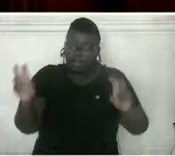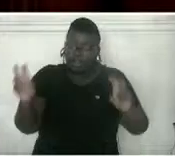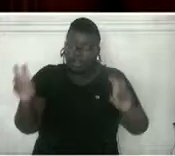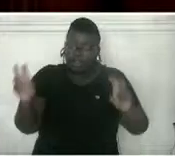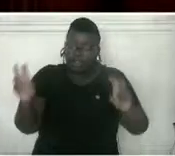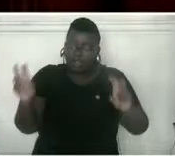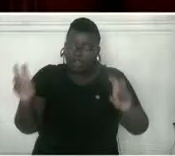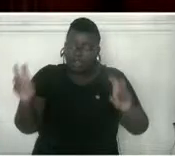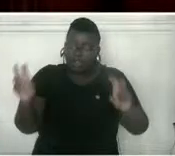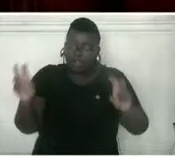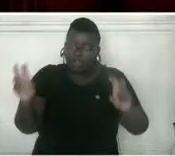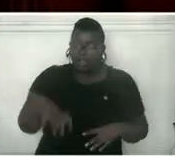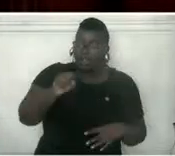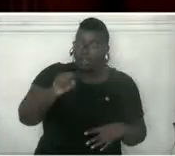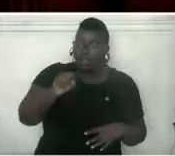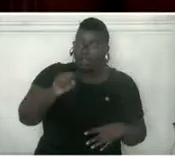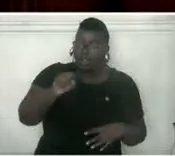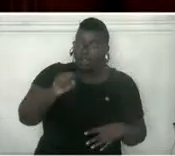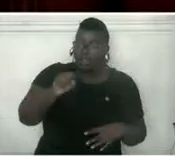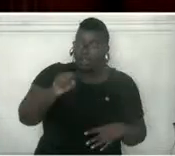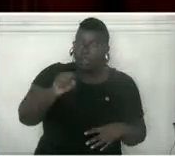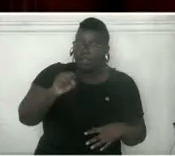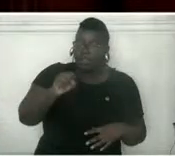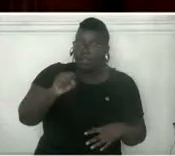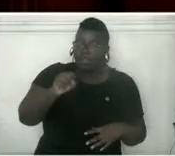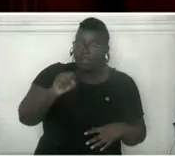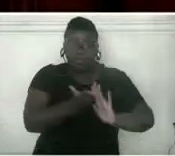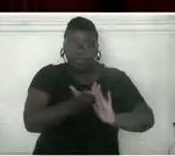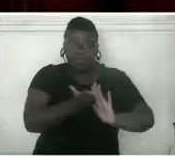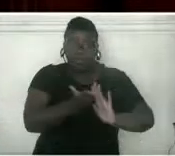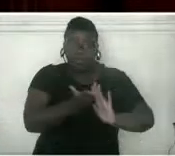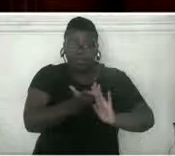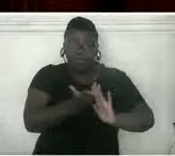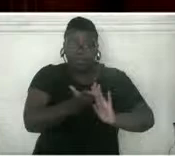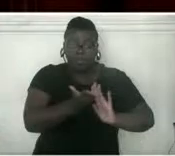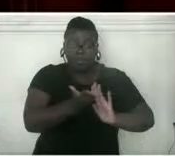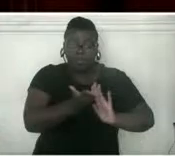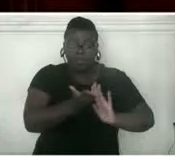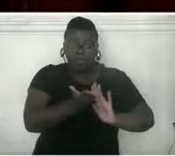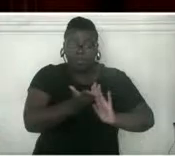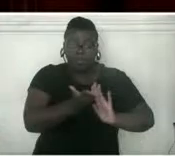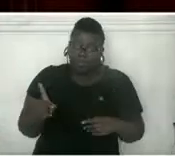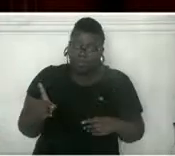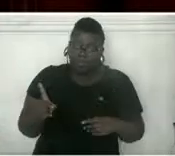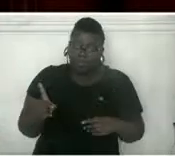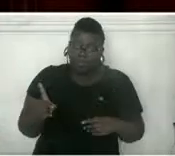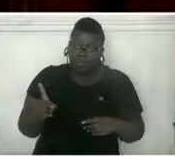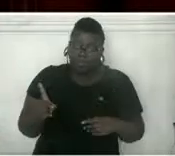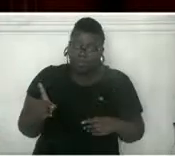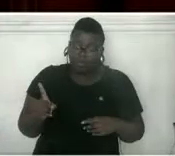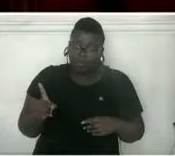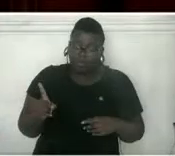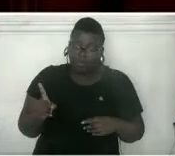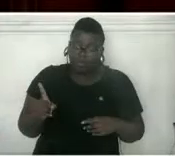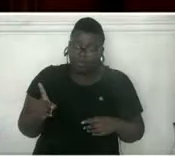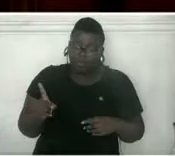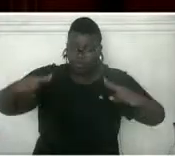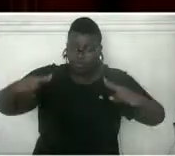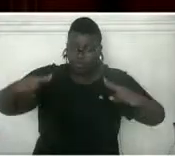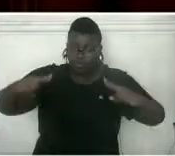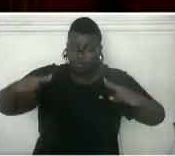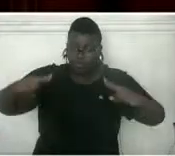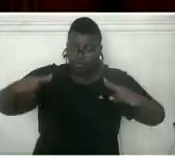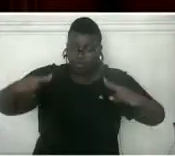requirement. East Tebe's upgrade included the revitalization of the roof, some of which